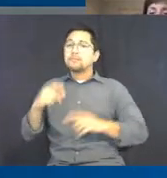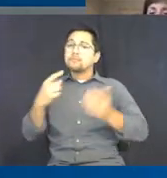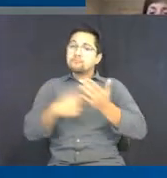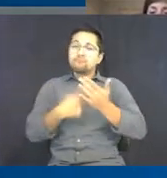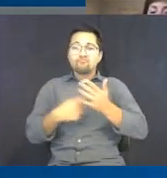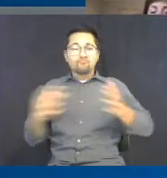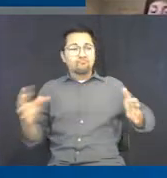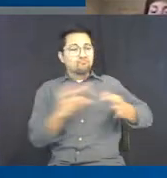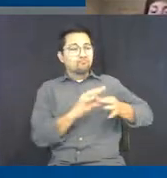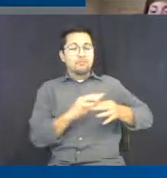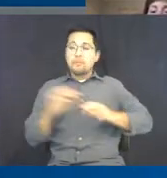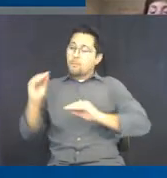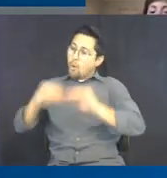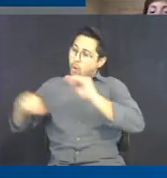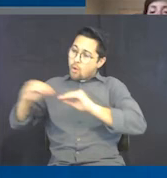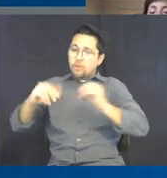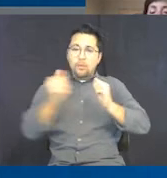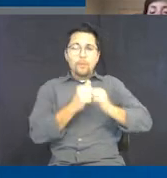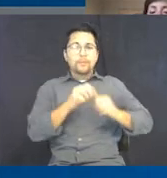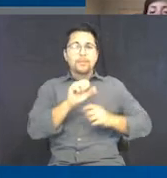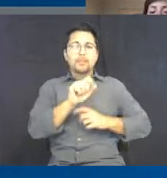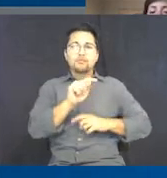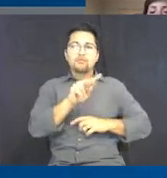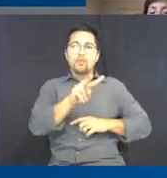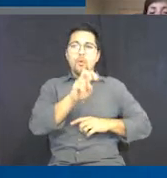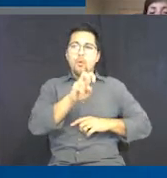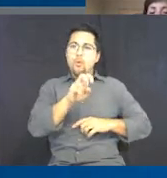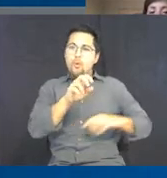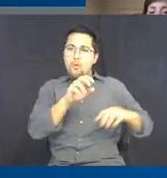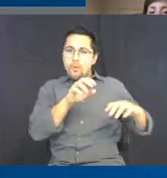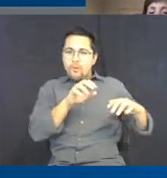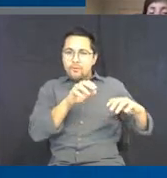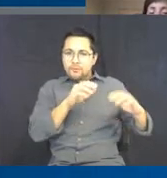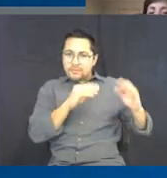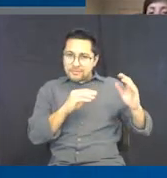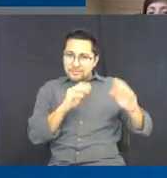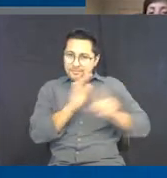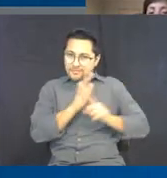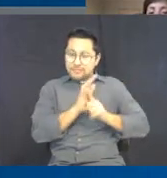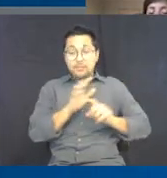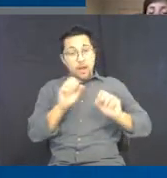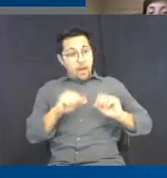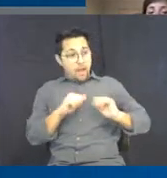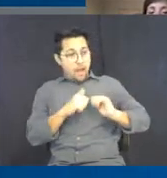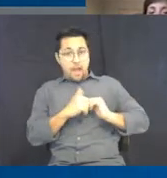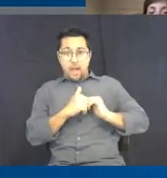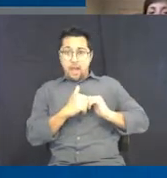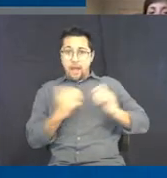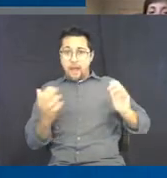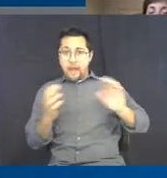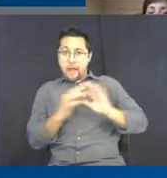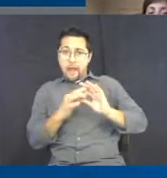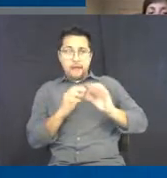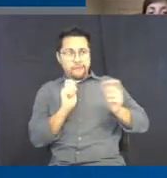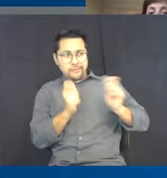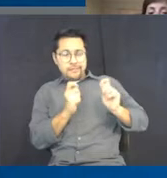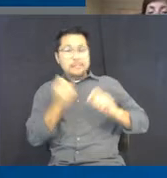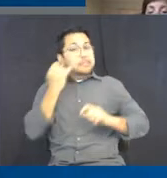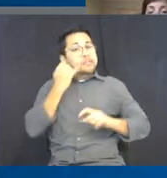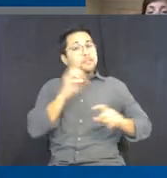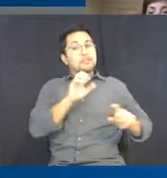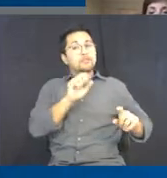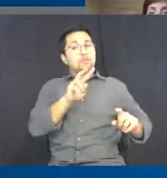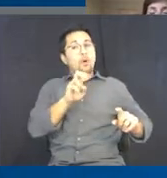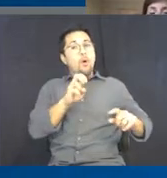in the kitchen, then alert a caregiver by texting them immediately, letting them know that the stove is on and there's no motion